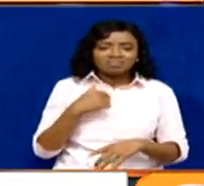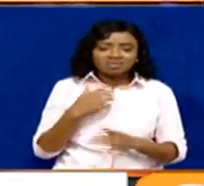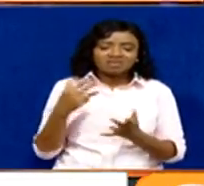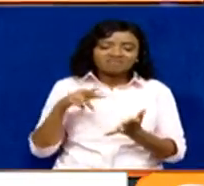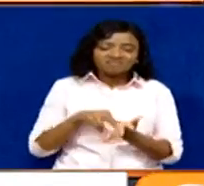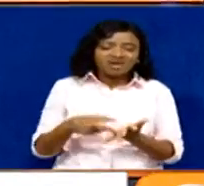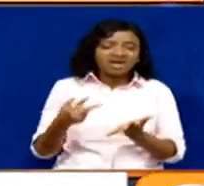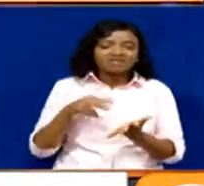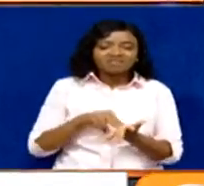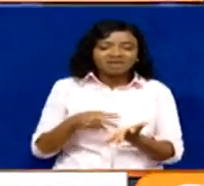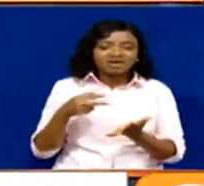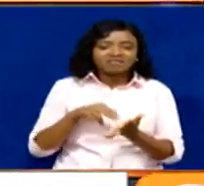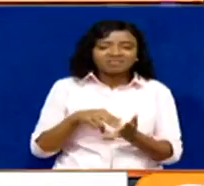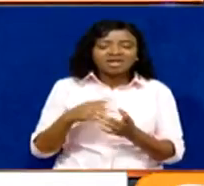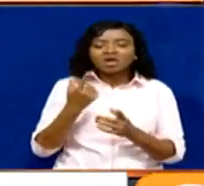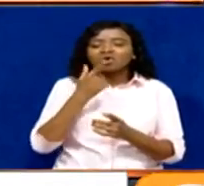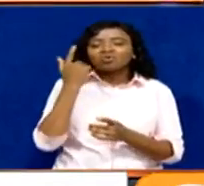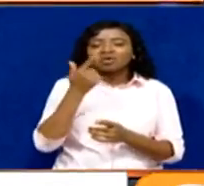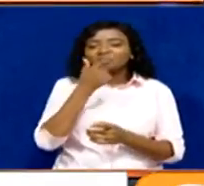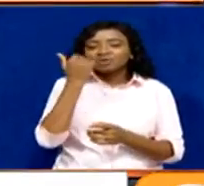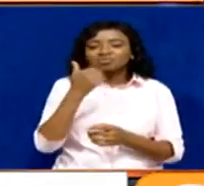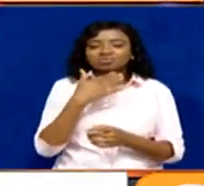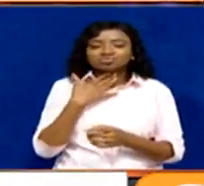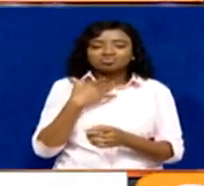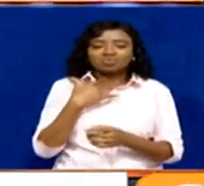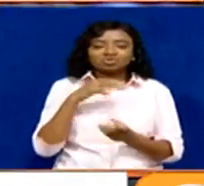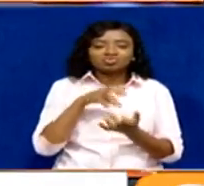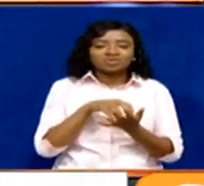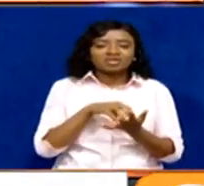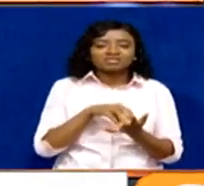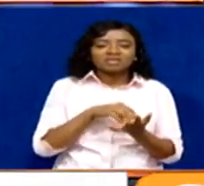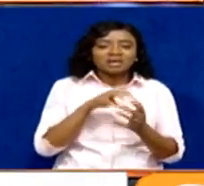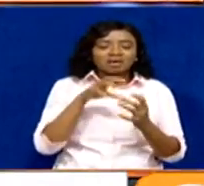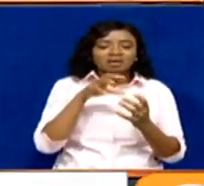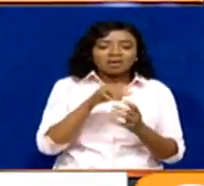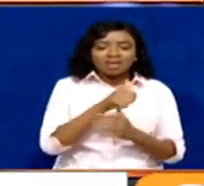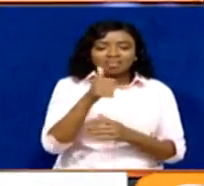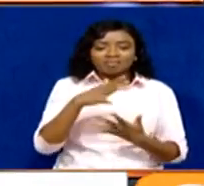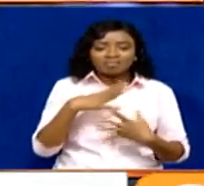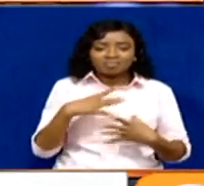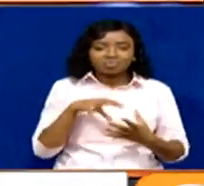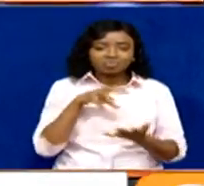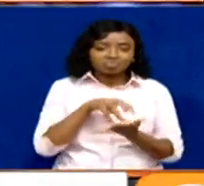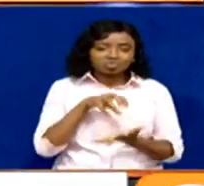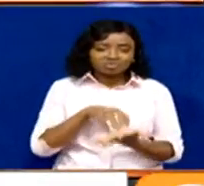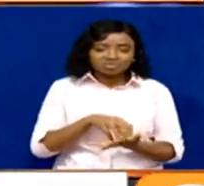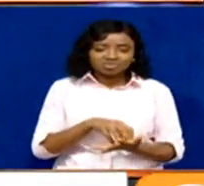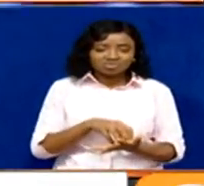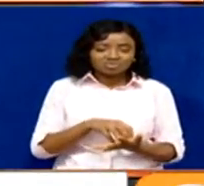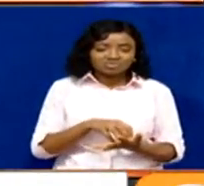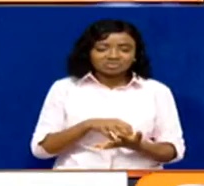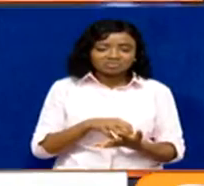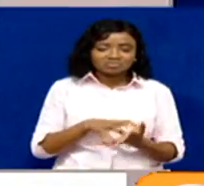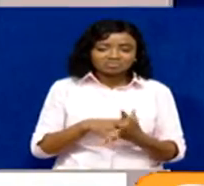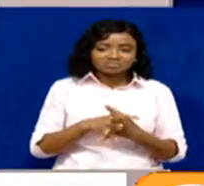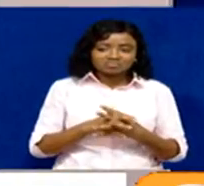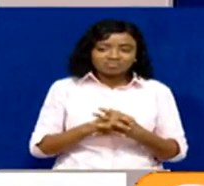longest time so that you can bargain a position, because now you've already found out that there are two horses, then now you decide to join one of